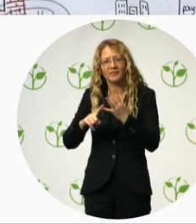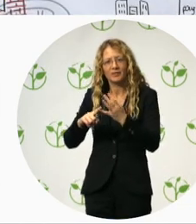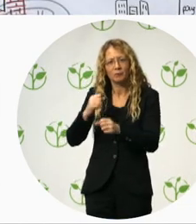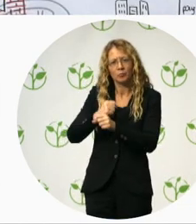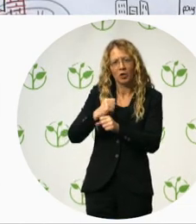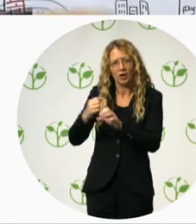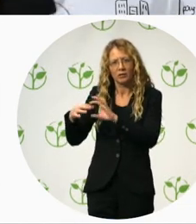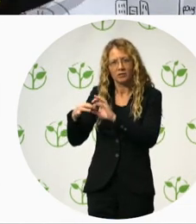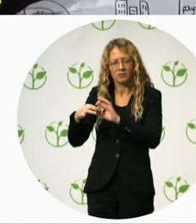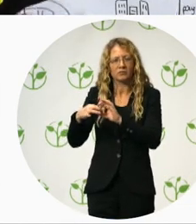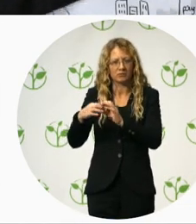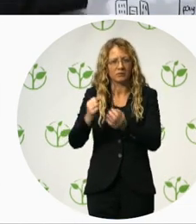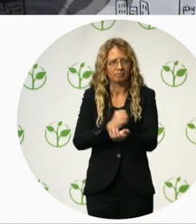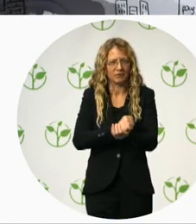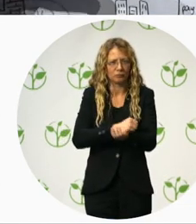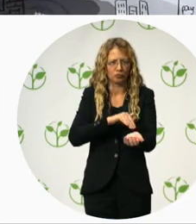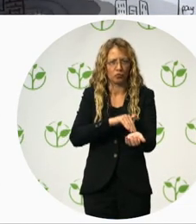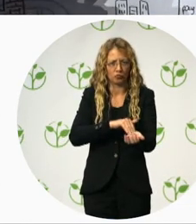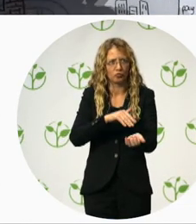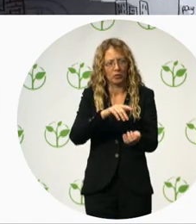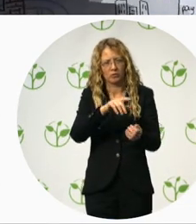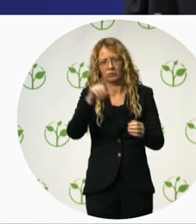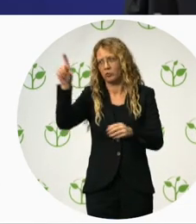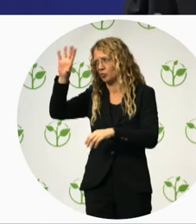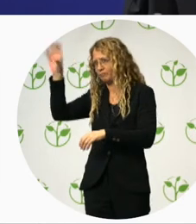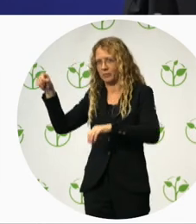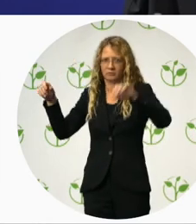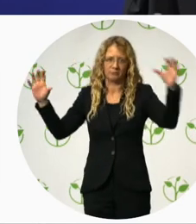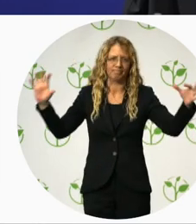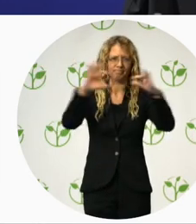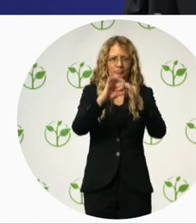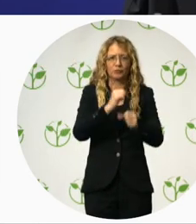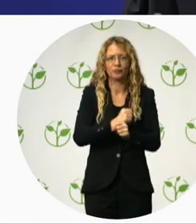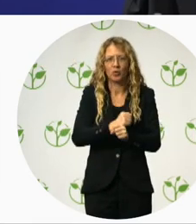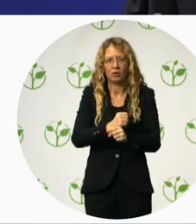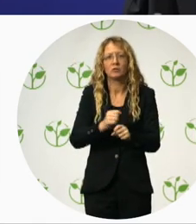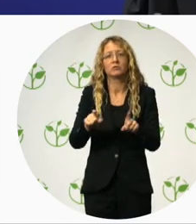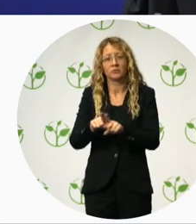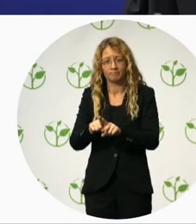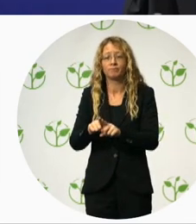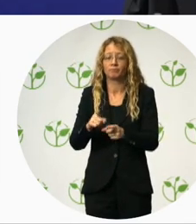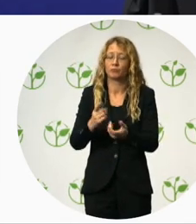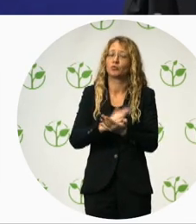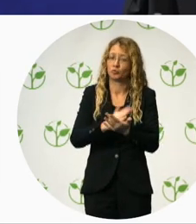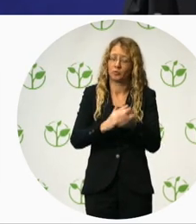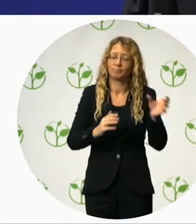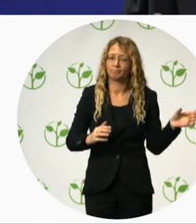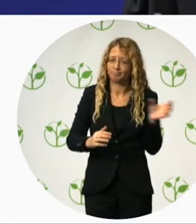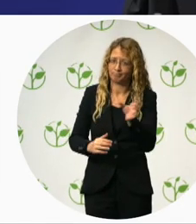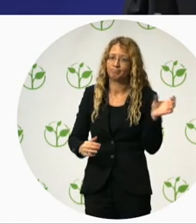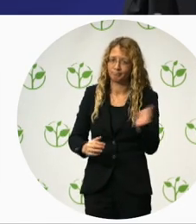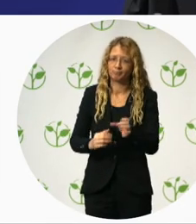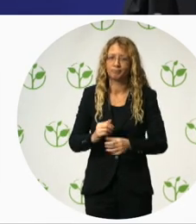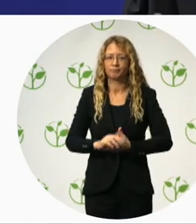is offered. And I'm sorry, it didn't turn out very nice, but this is supposed to be the 3D avatar